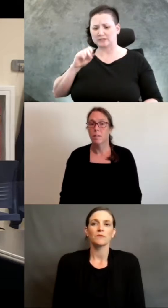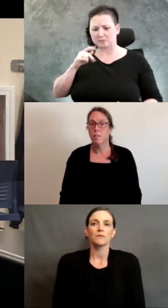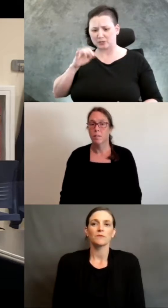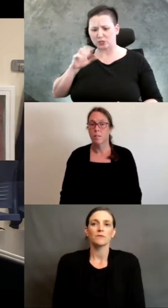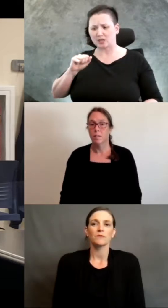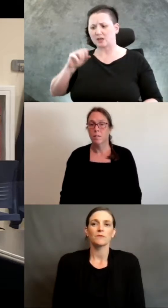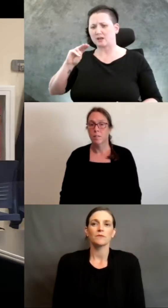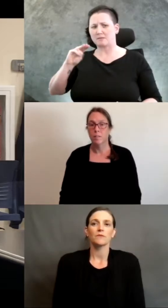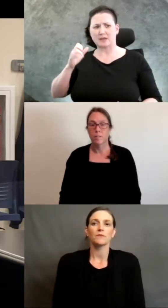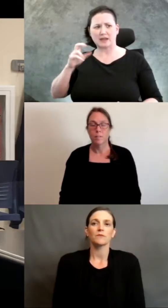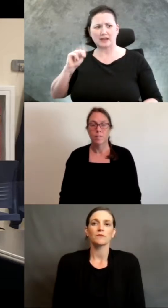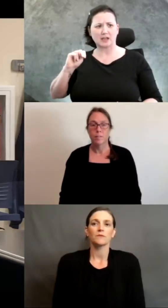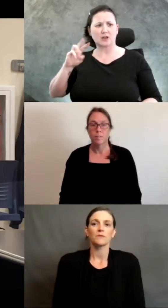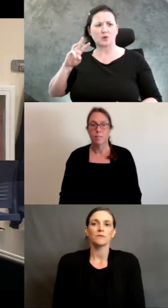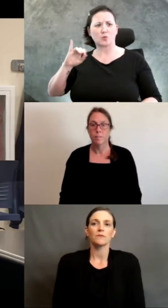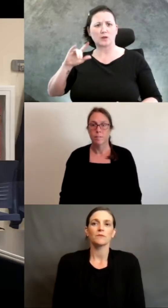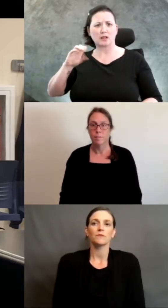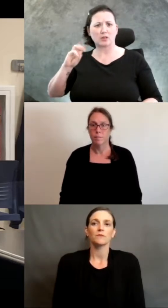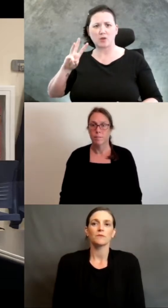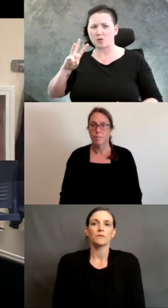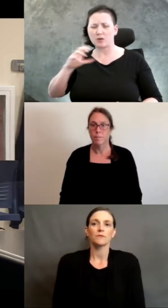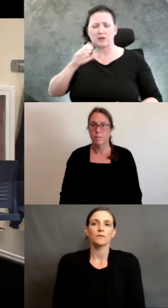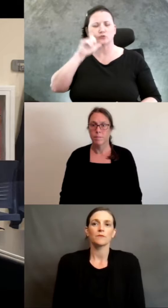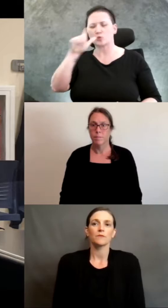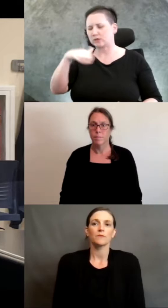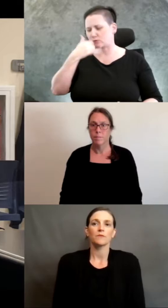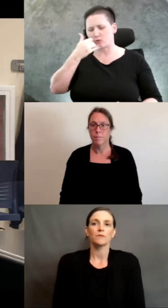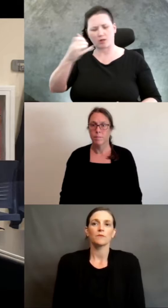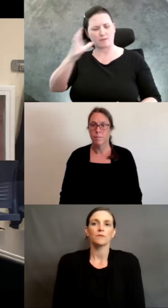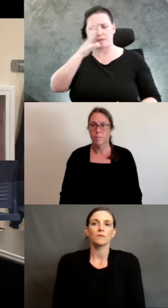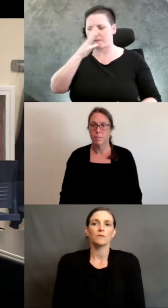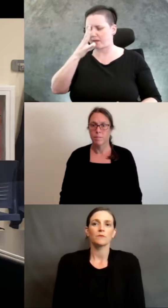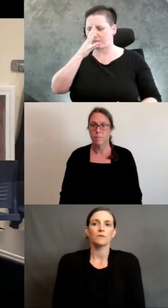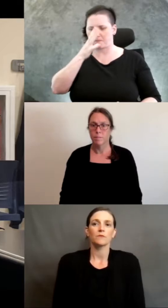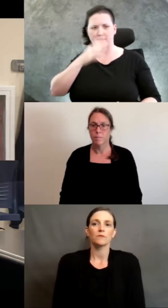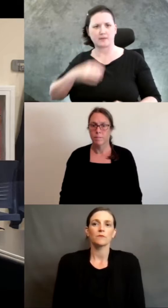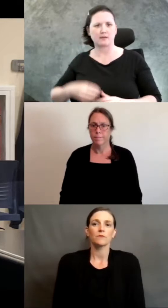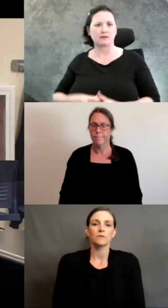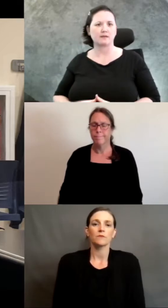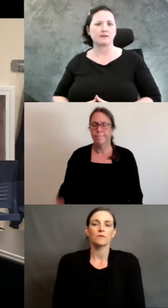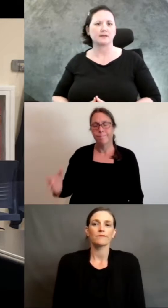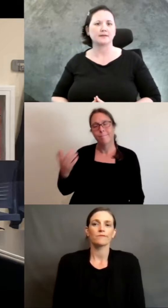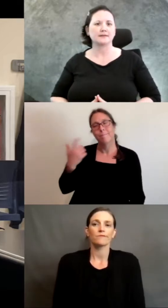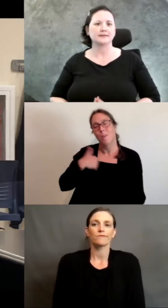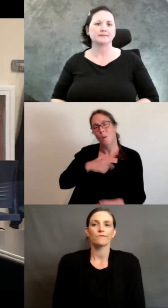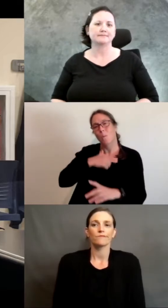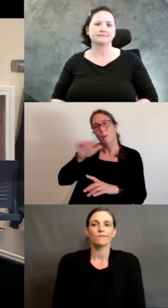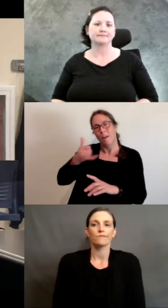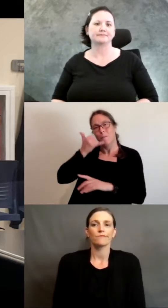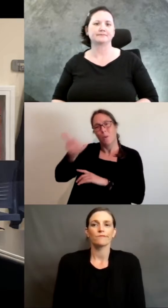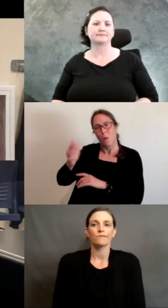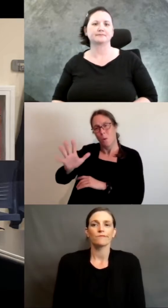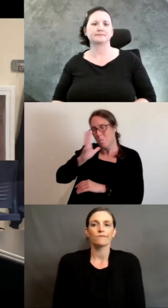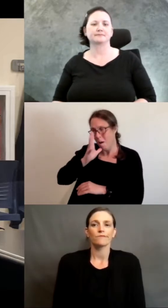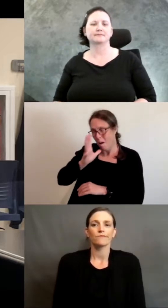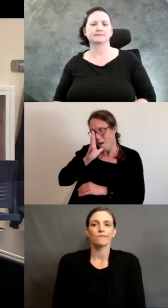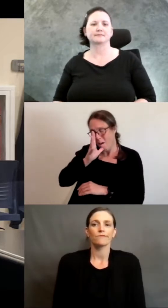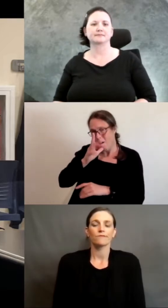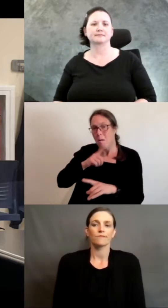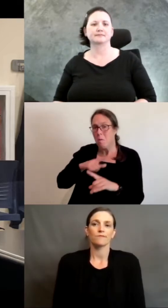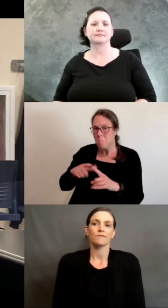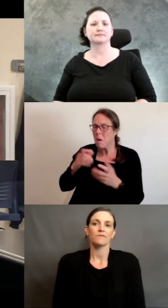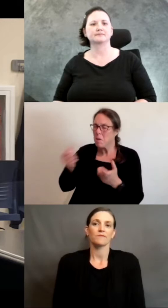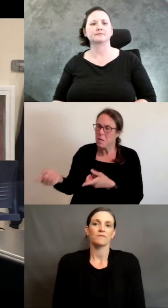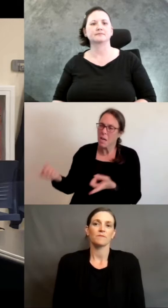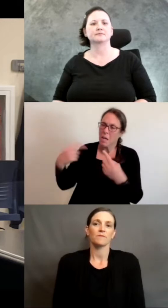Willow, and you don't need to call my mom. Well, we have to, dear. But feel free to come and lie down